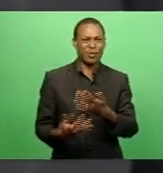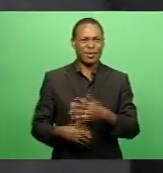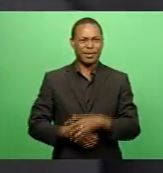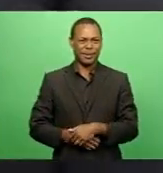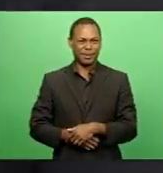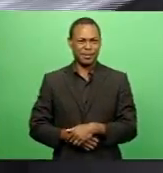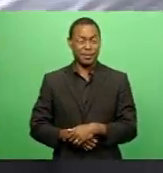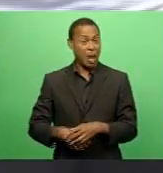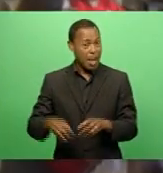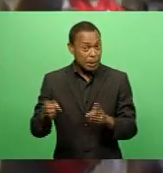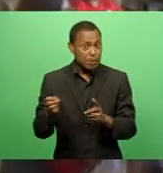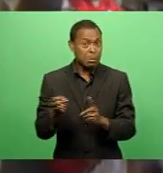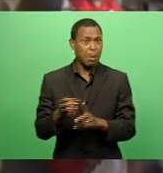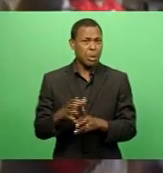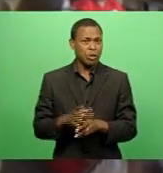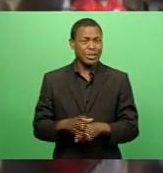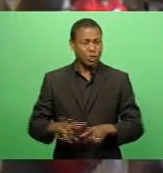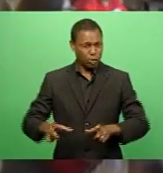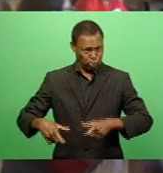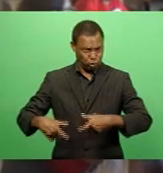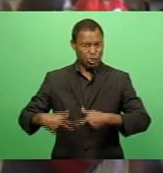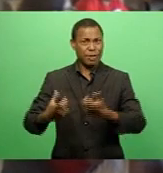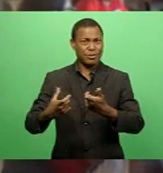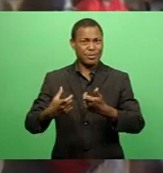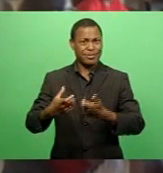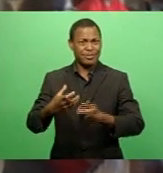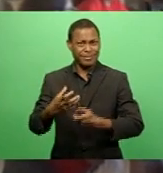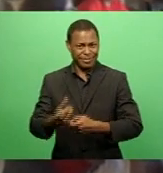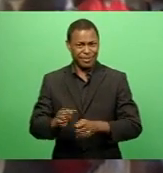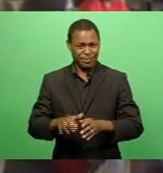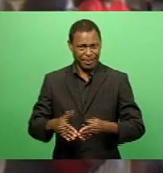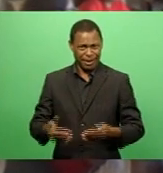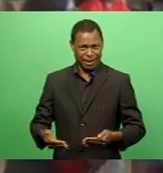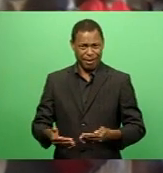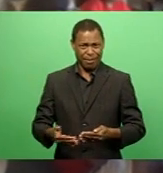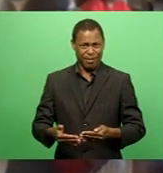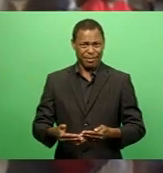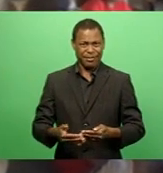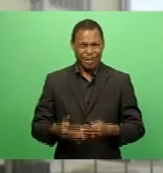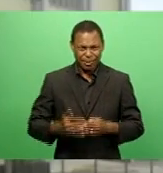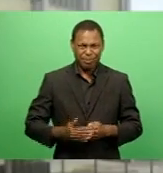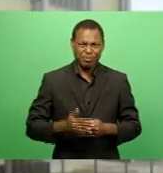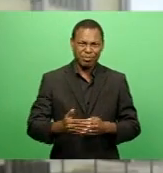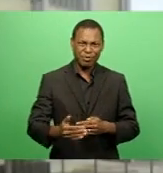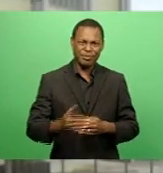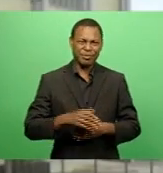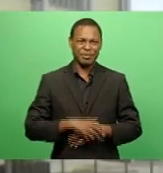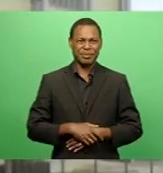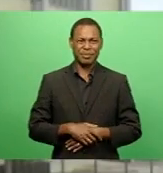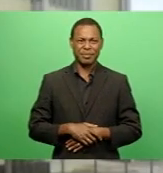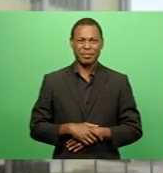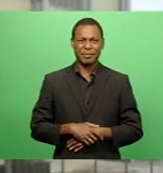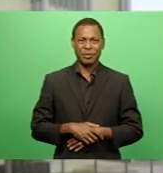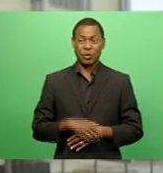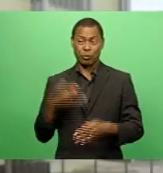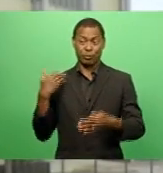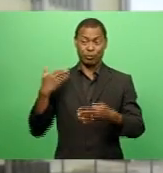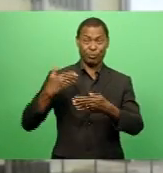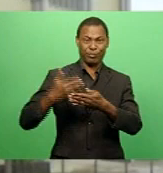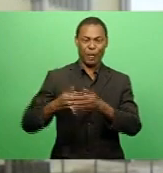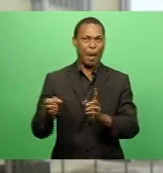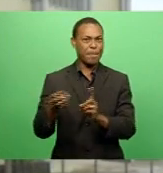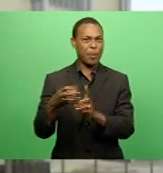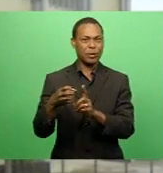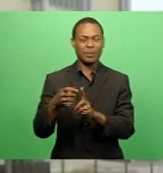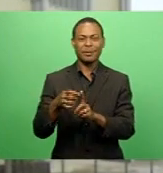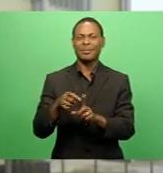especially with challenges that we've been through and how we've come out the other side. Over the years, the importance of women in matters